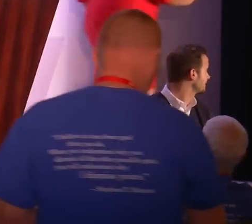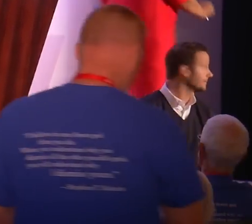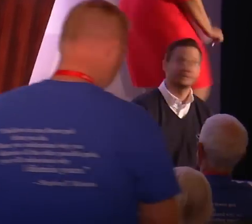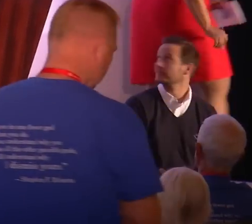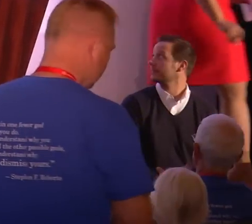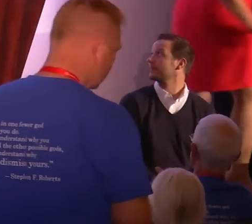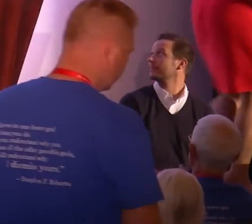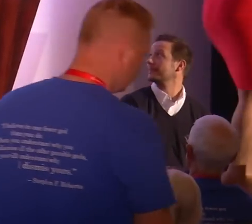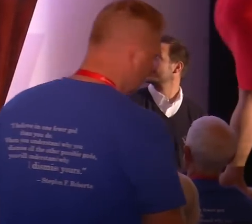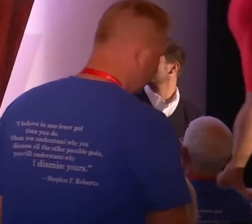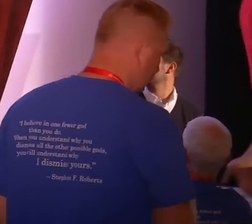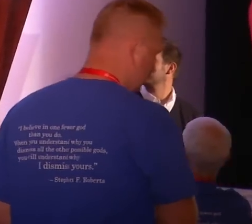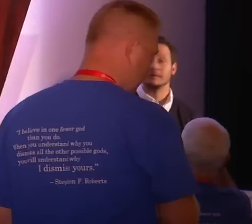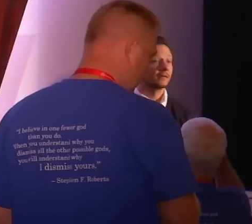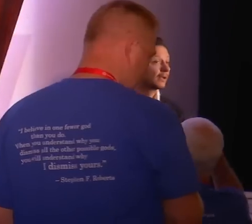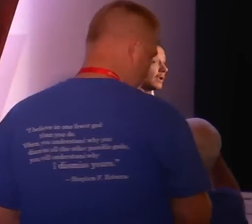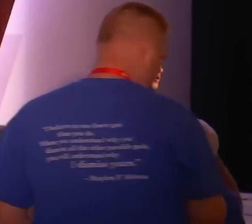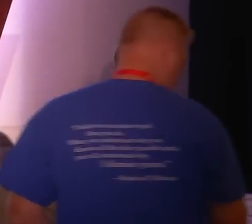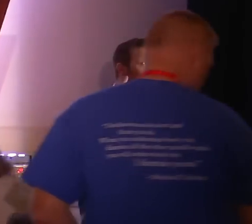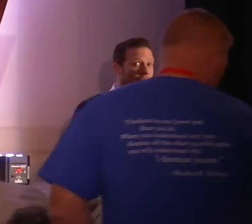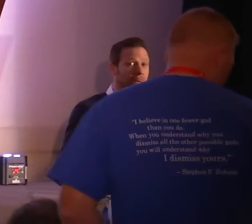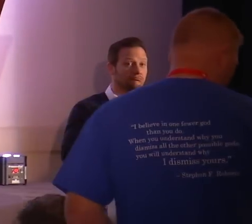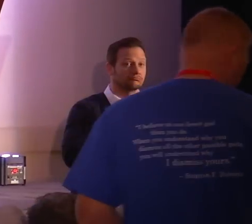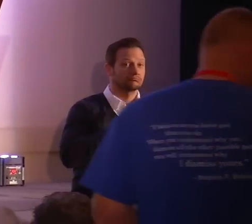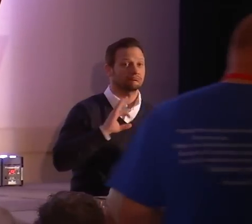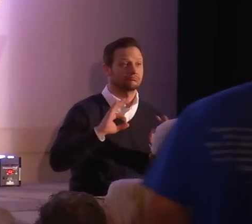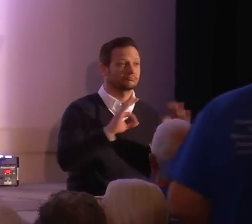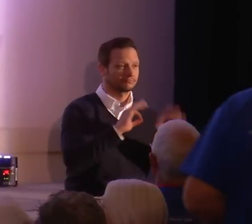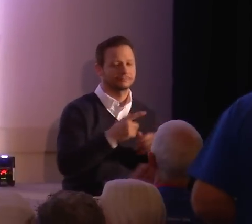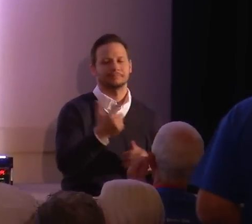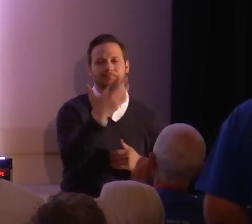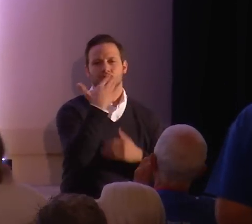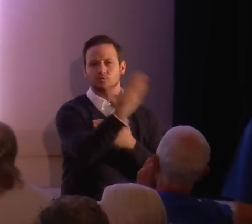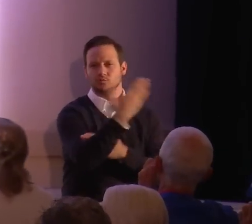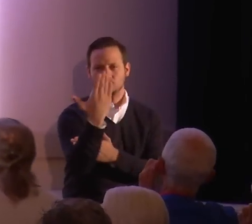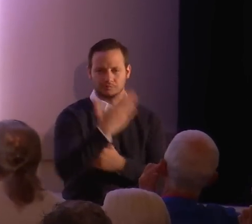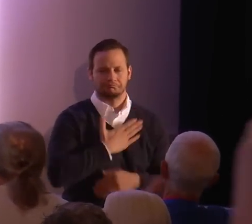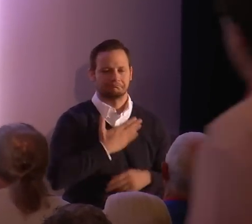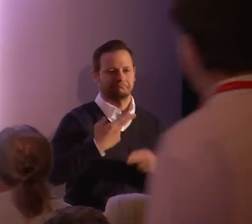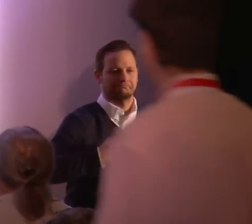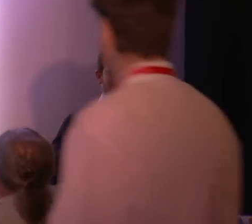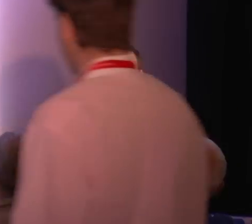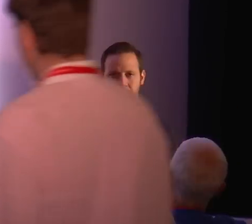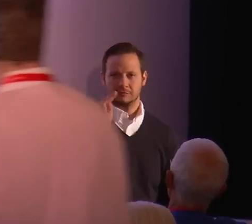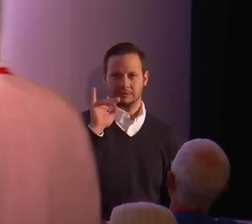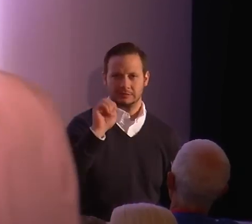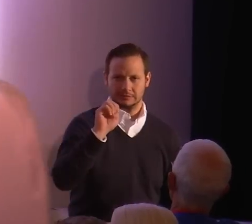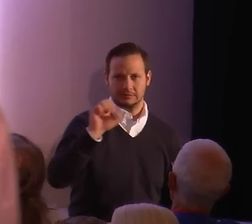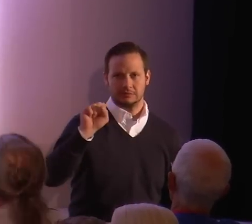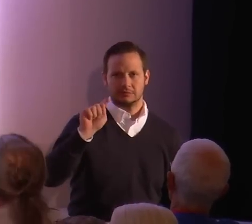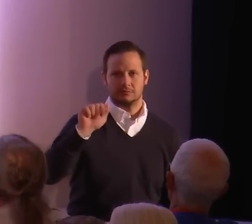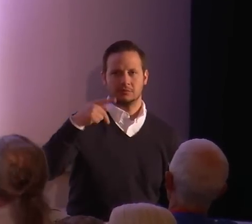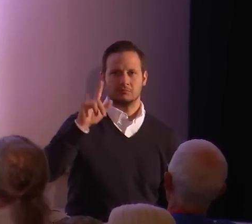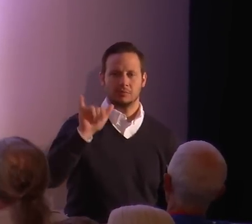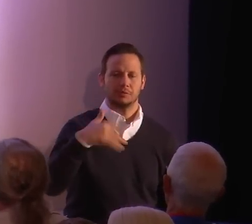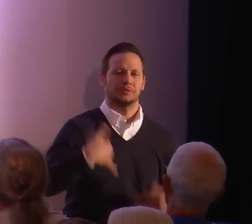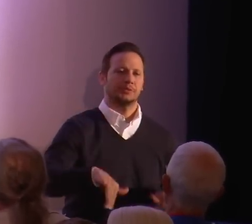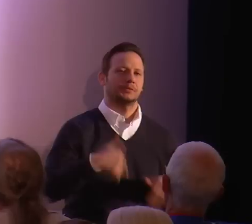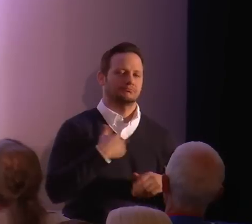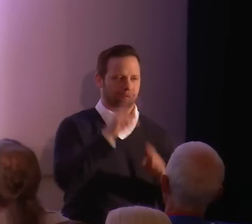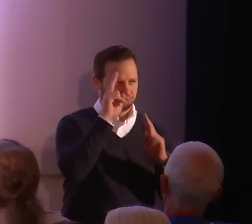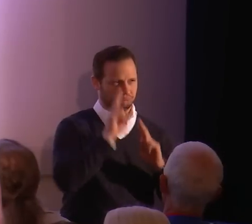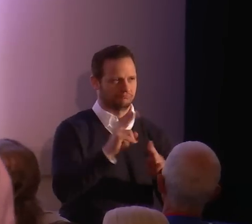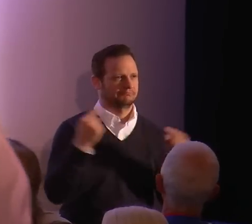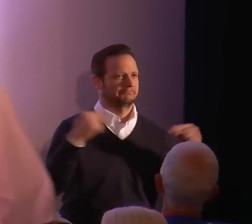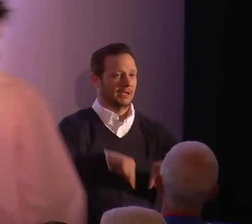We'll start by lowering that down. Can everybody hear me okay? Wonderful. Well, again, good morning. My name is Denise Stapley, and I am truly so honored to be here, but I'll be